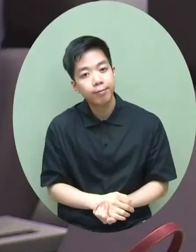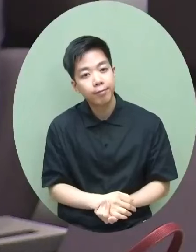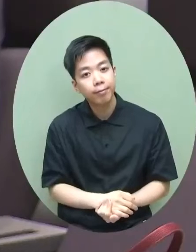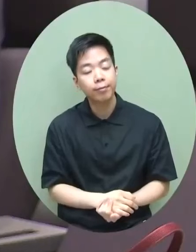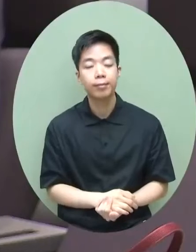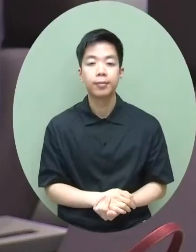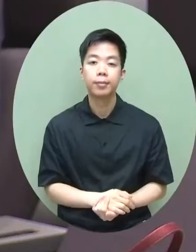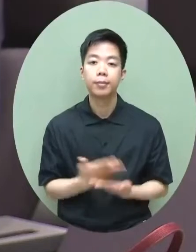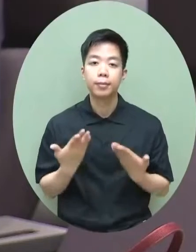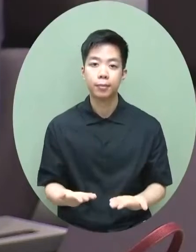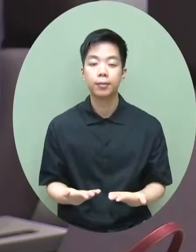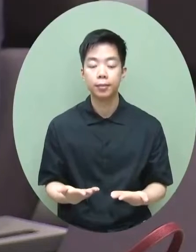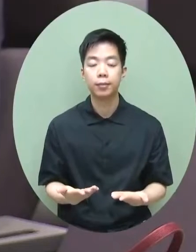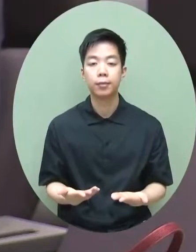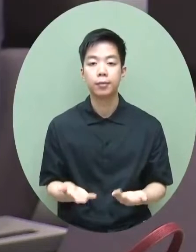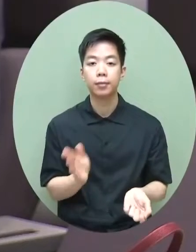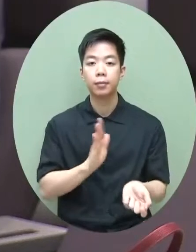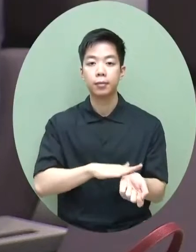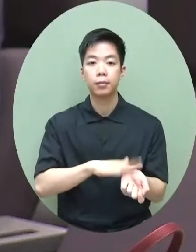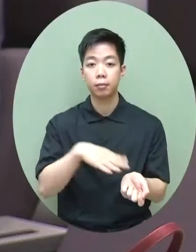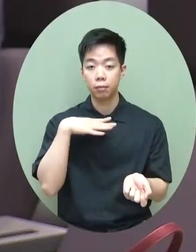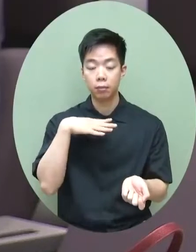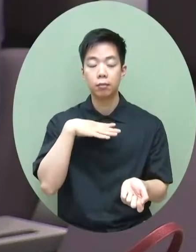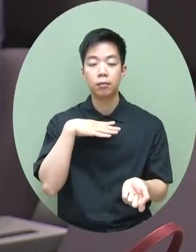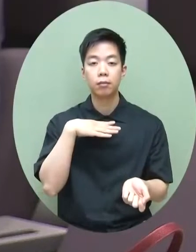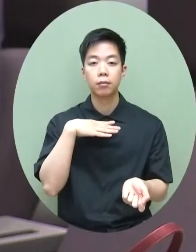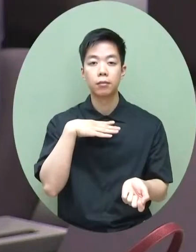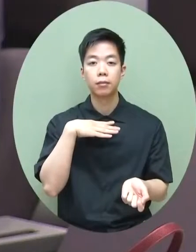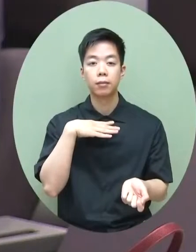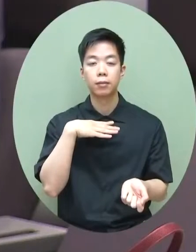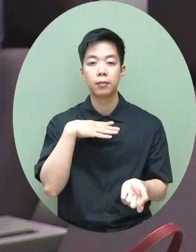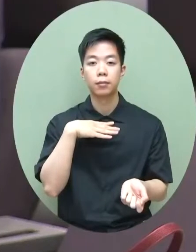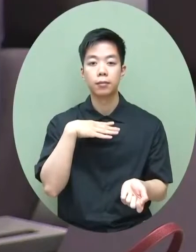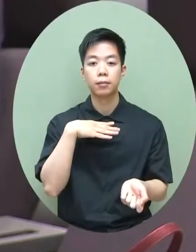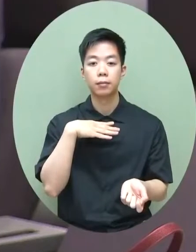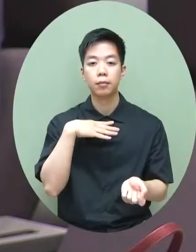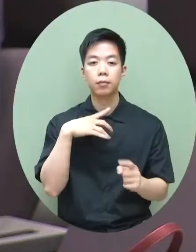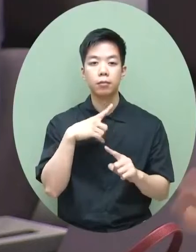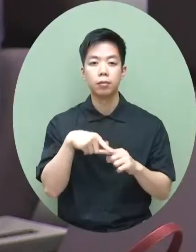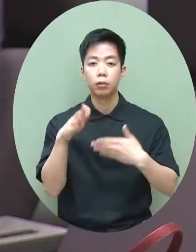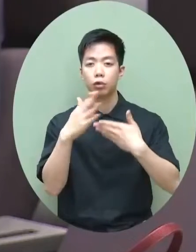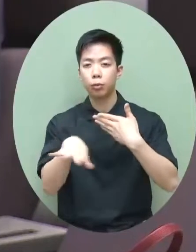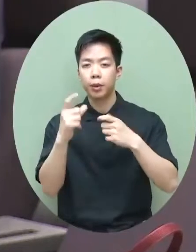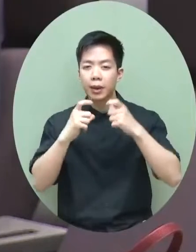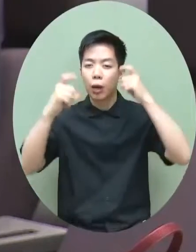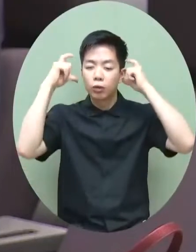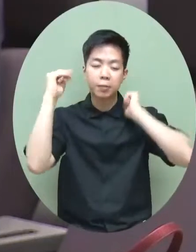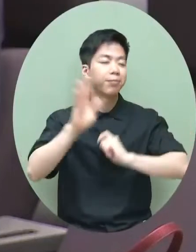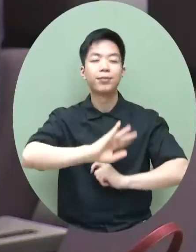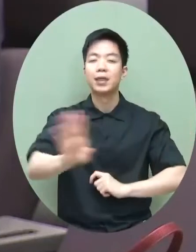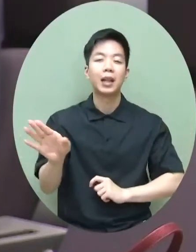feasible at this current level of the pandemic? Do you think that measure, not requiring people to wear masks, is